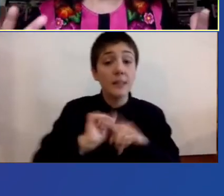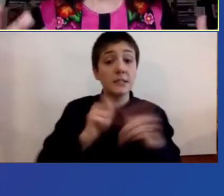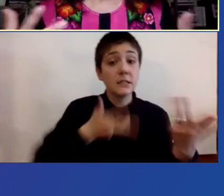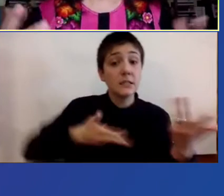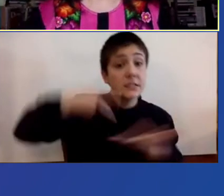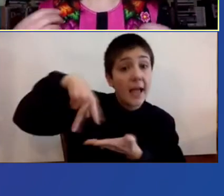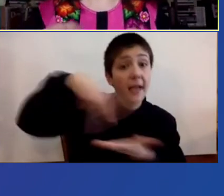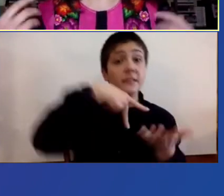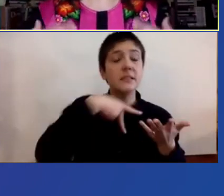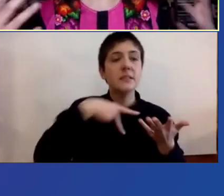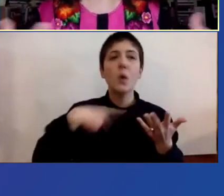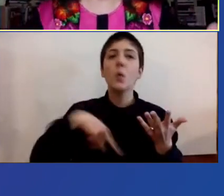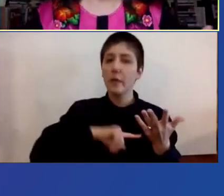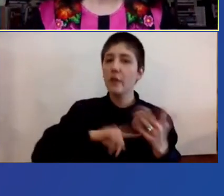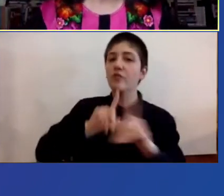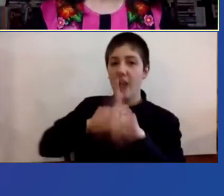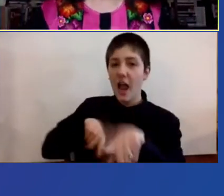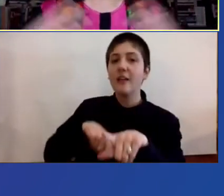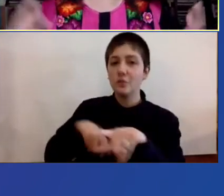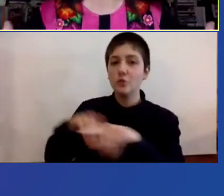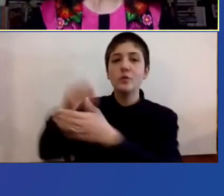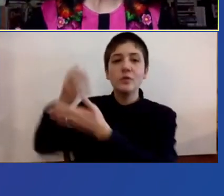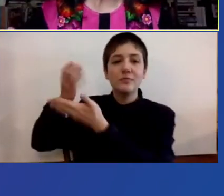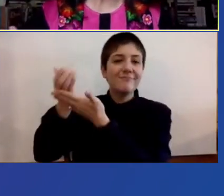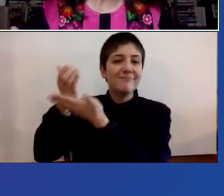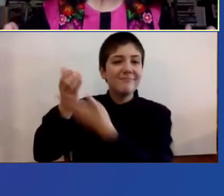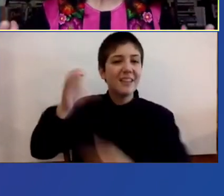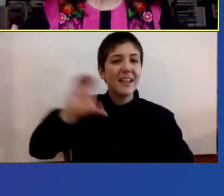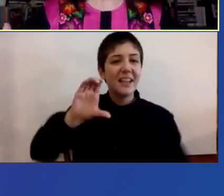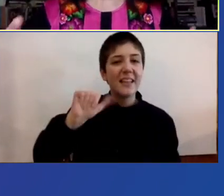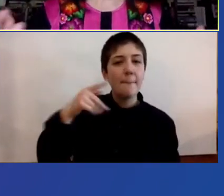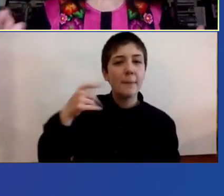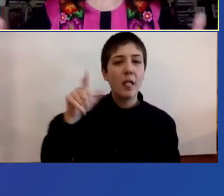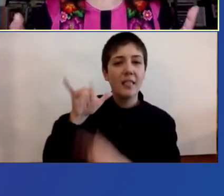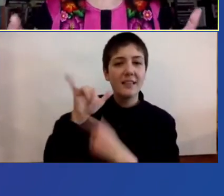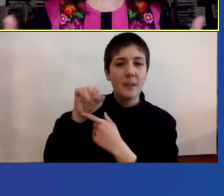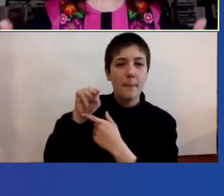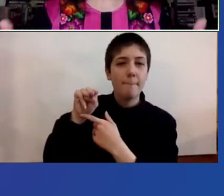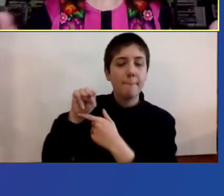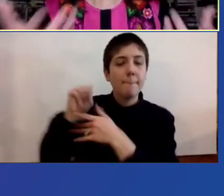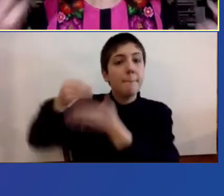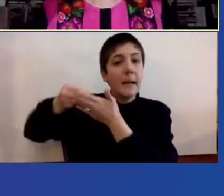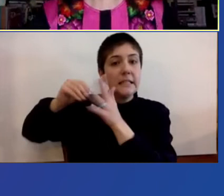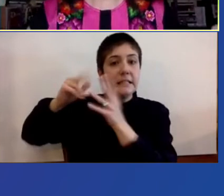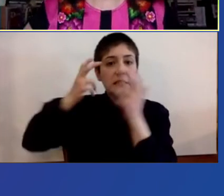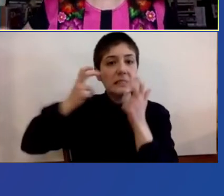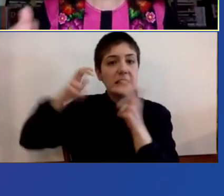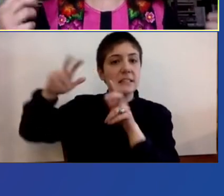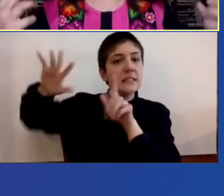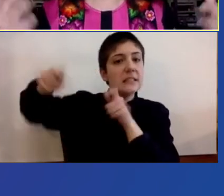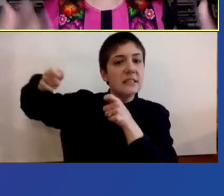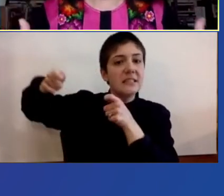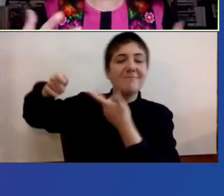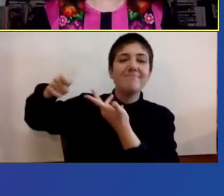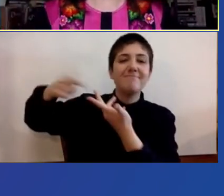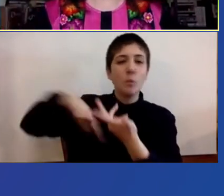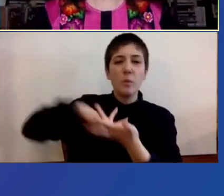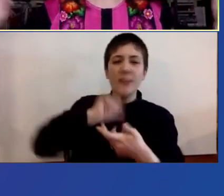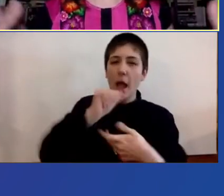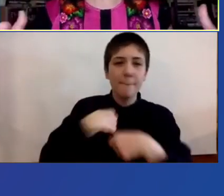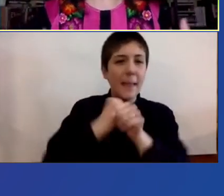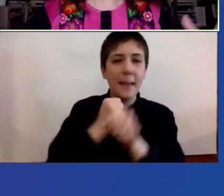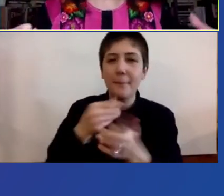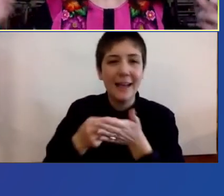reaction to capitalism because we are not making enough money. We're not producing anything to to create goods. We're just being